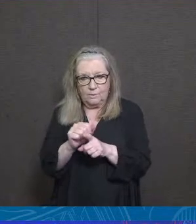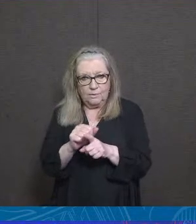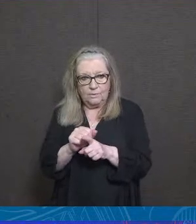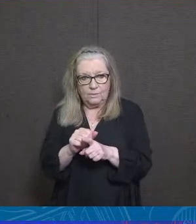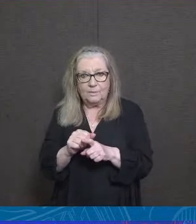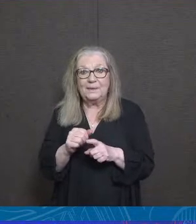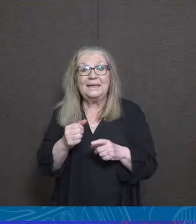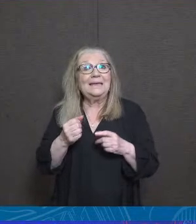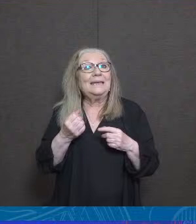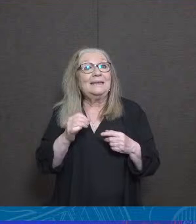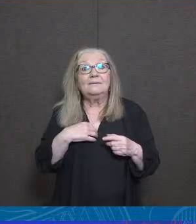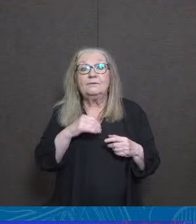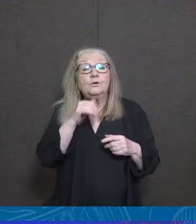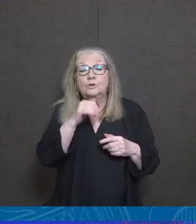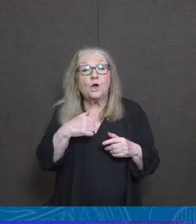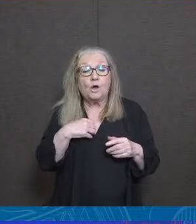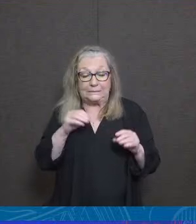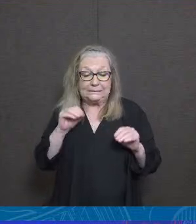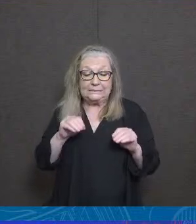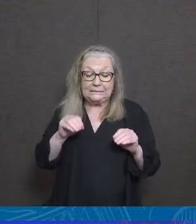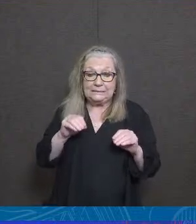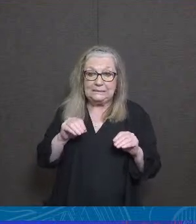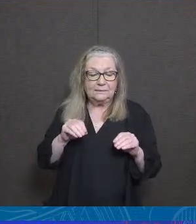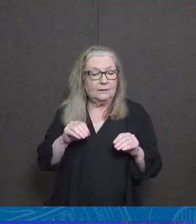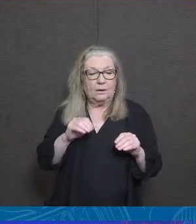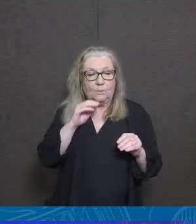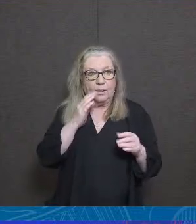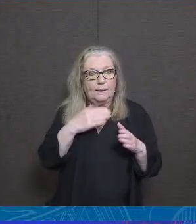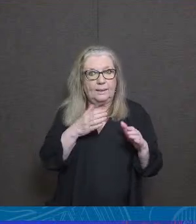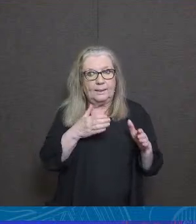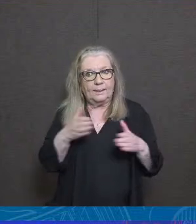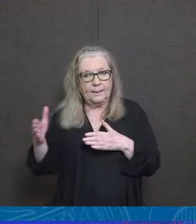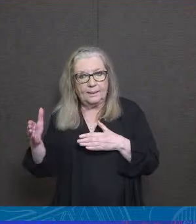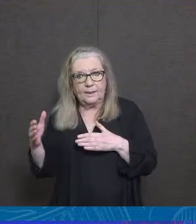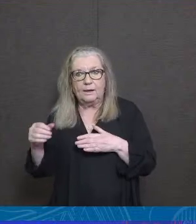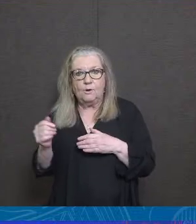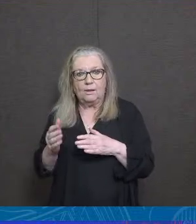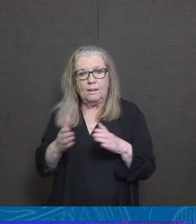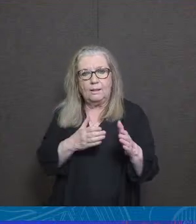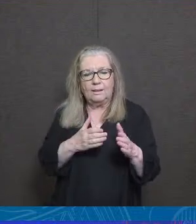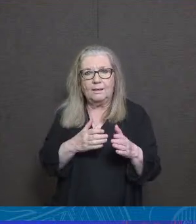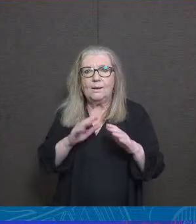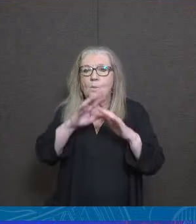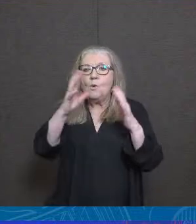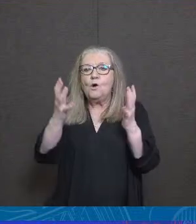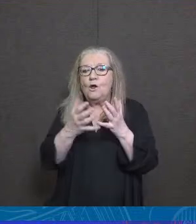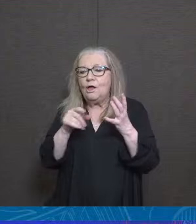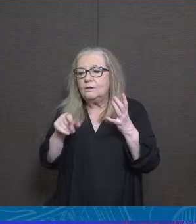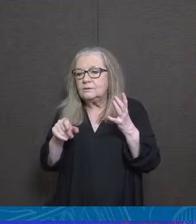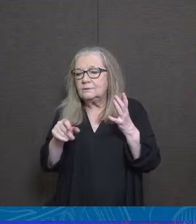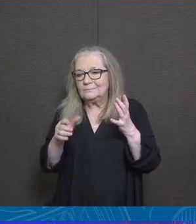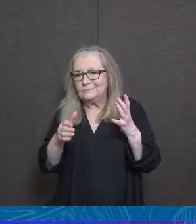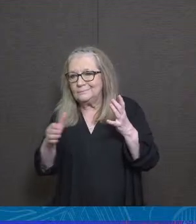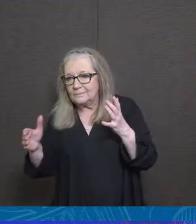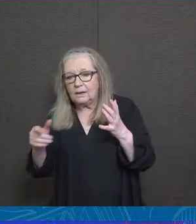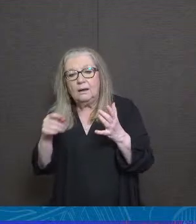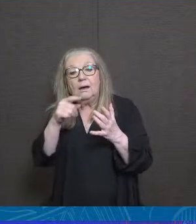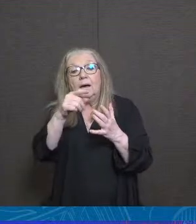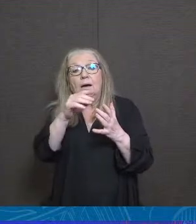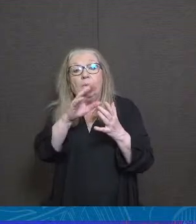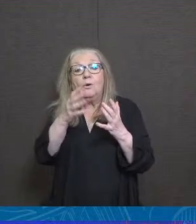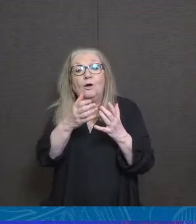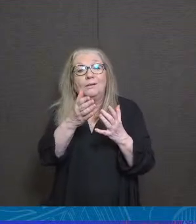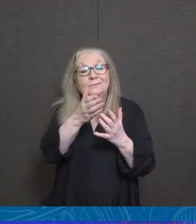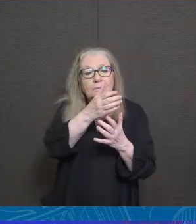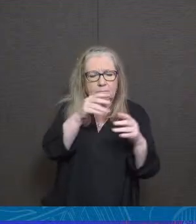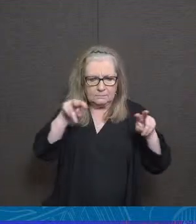will be totally biased towards countries or places where we have more data, such as maybe the US or Europe. So in the context of Southeast